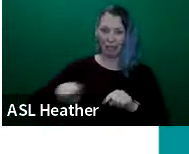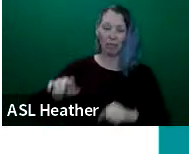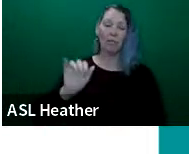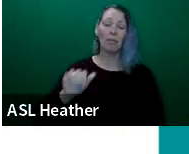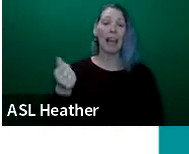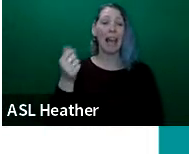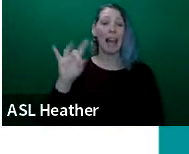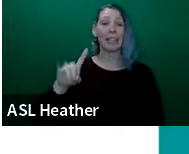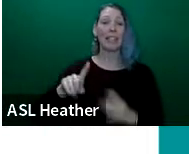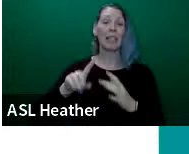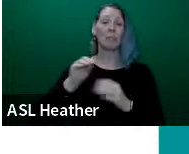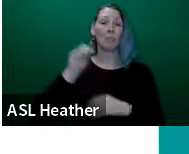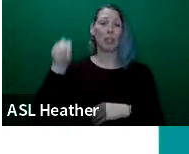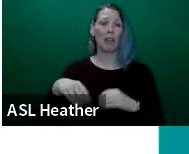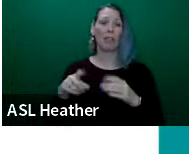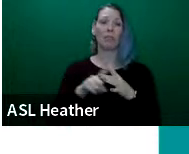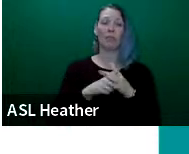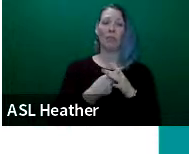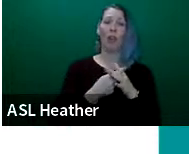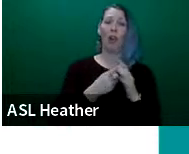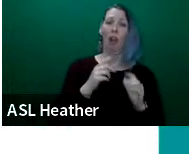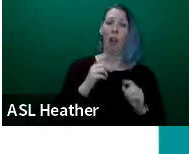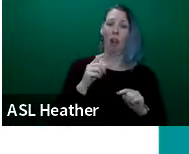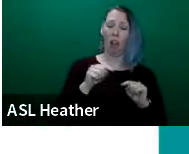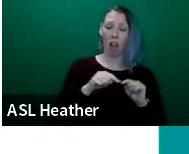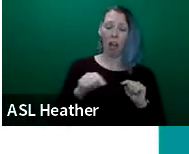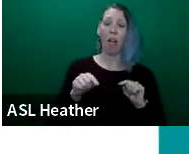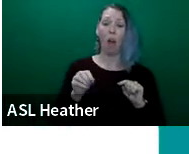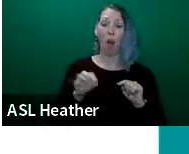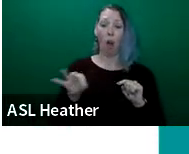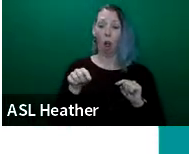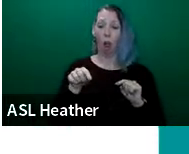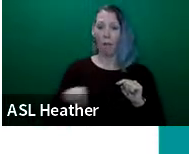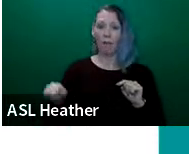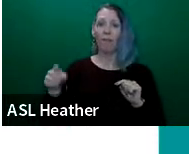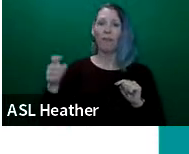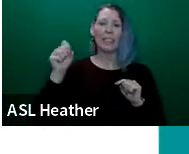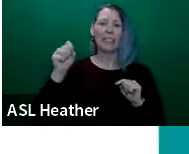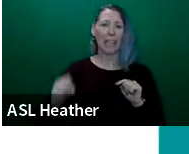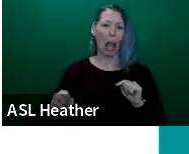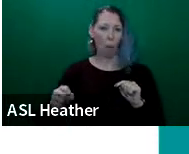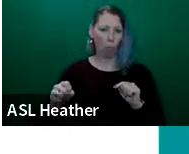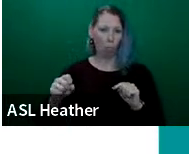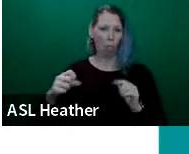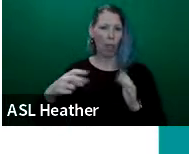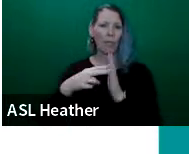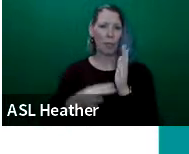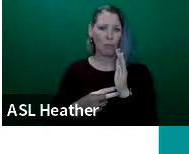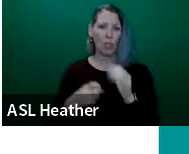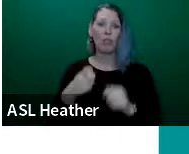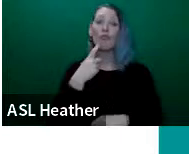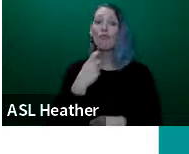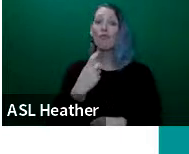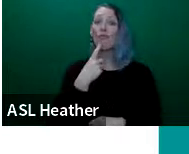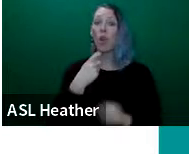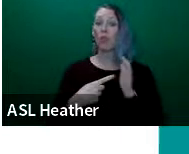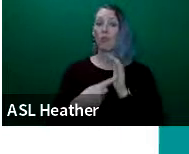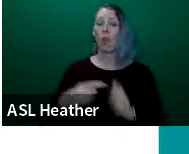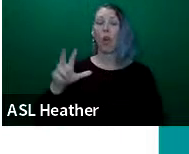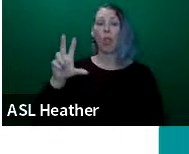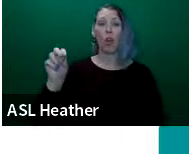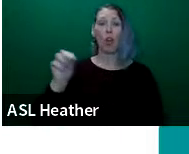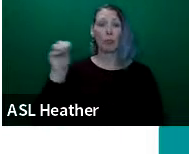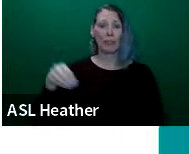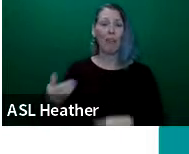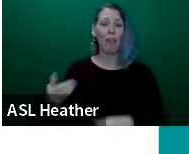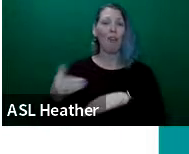18% start north of our program area, get off at one of our ramps, kind of south of the bridge. You've got the red number there showing 30% that get